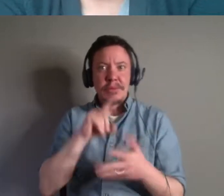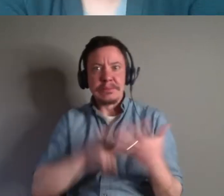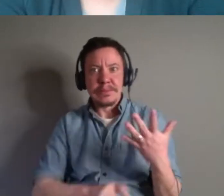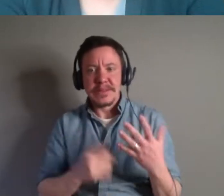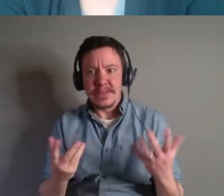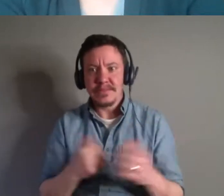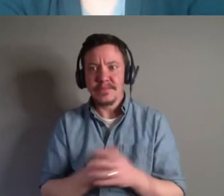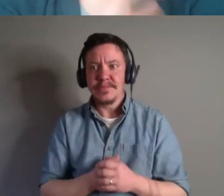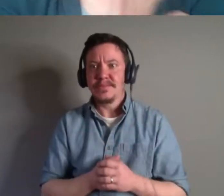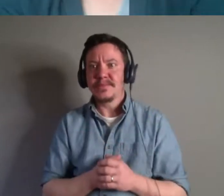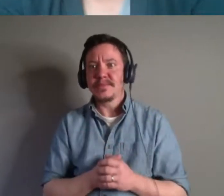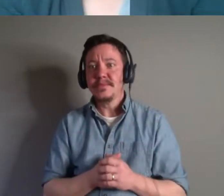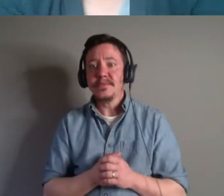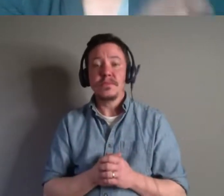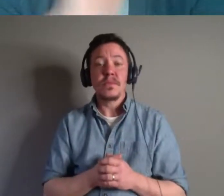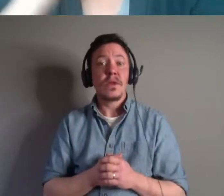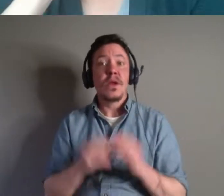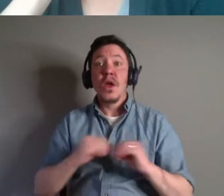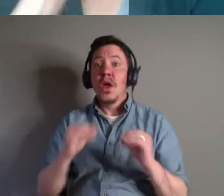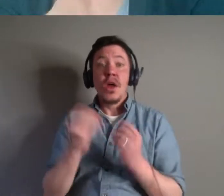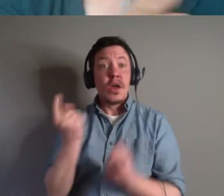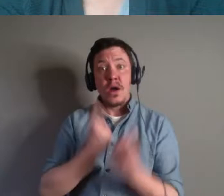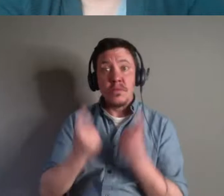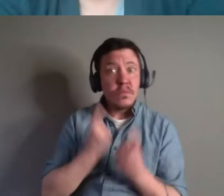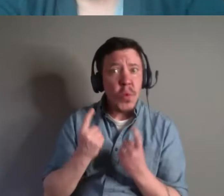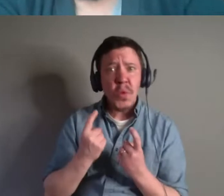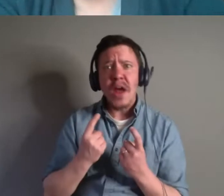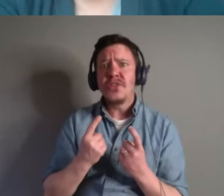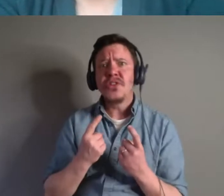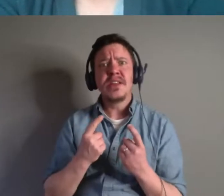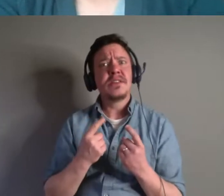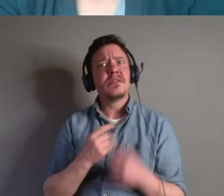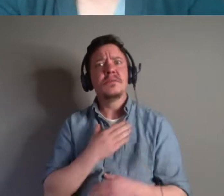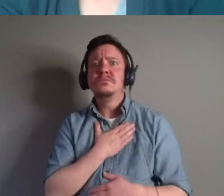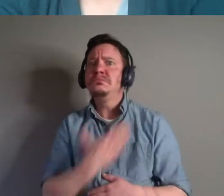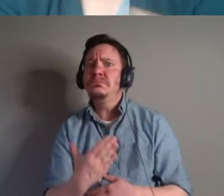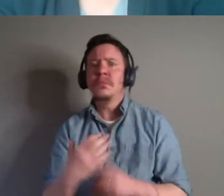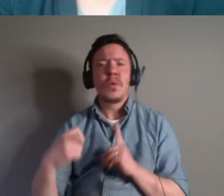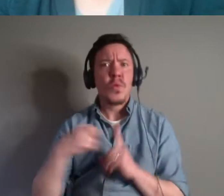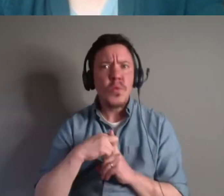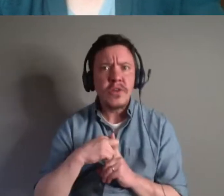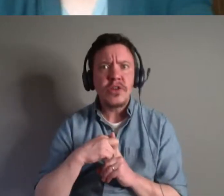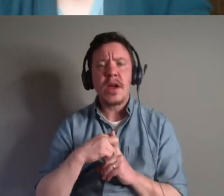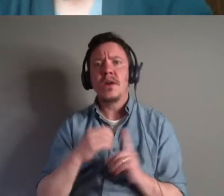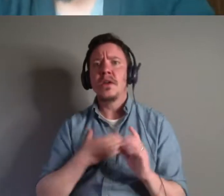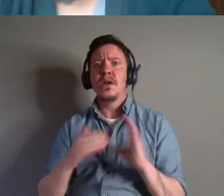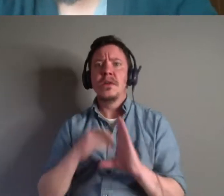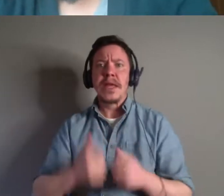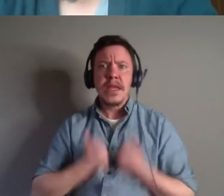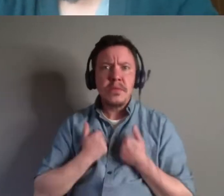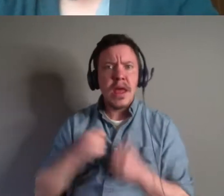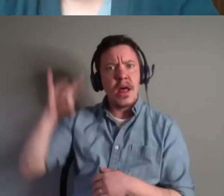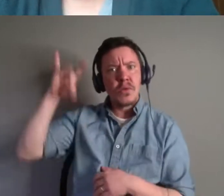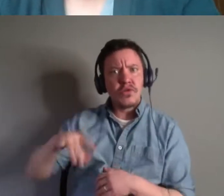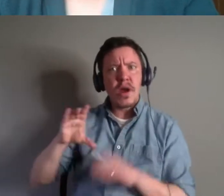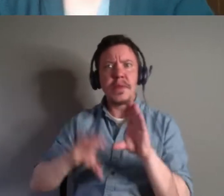But I hope that, yeah. And if there are more questions from folks, feel free to reach out to my email. Actually, let me post that in